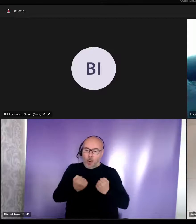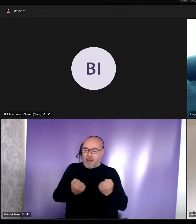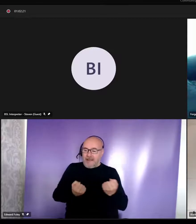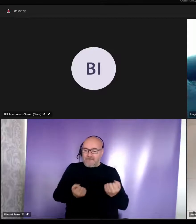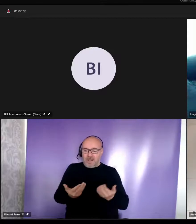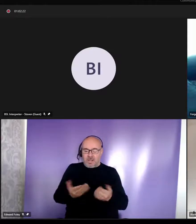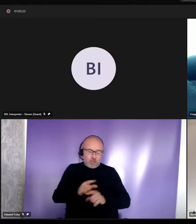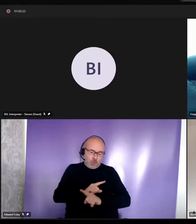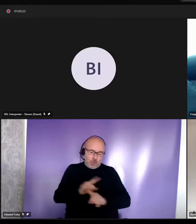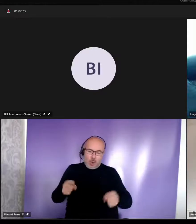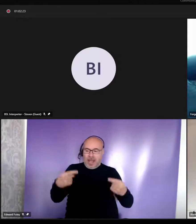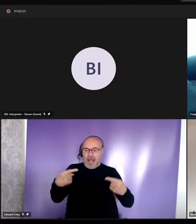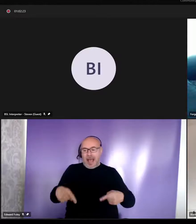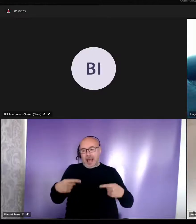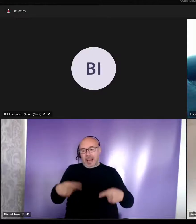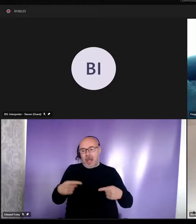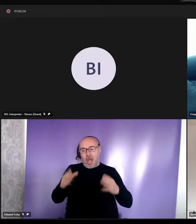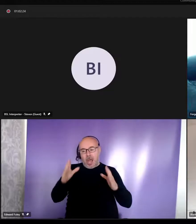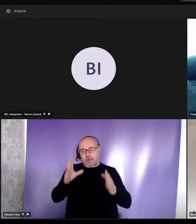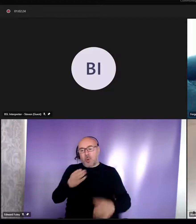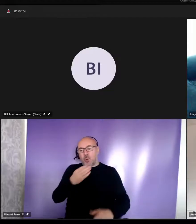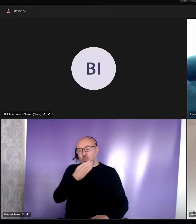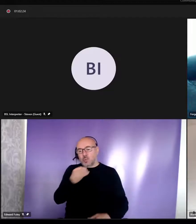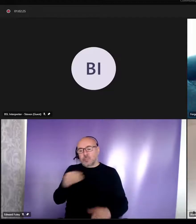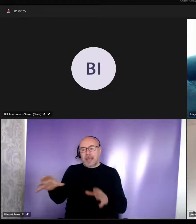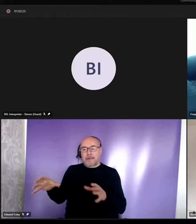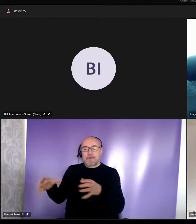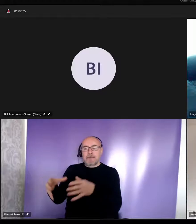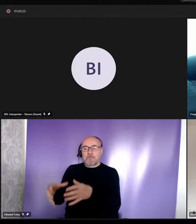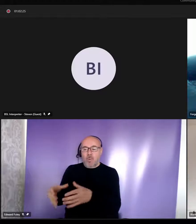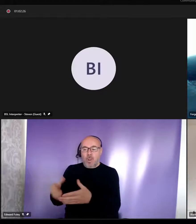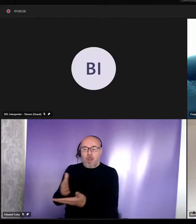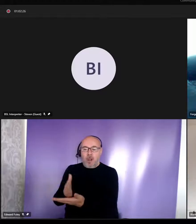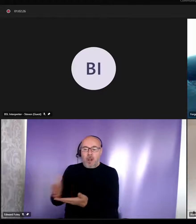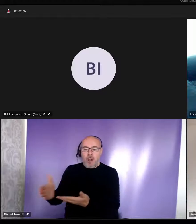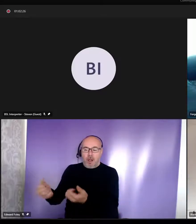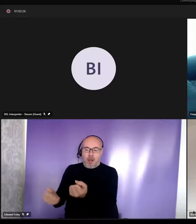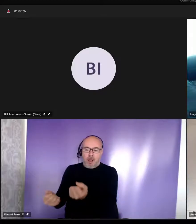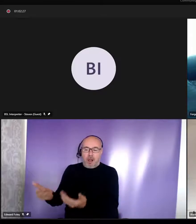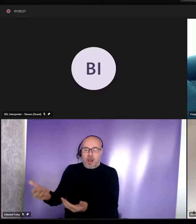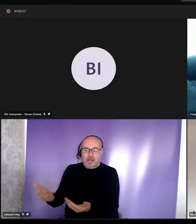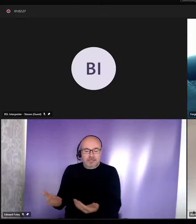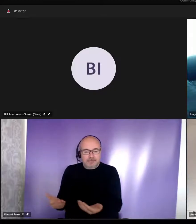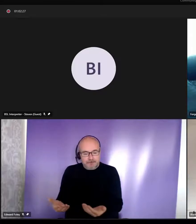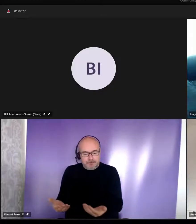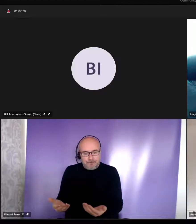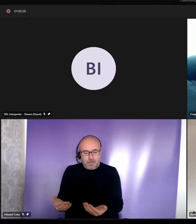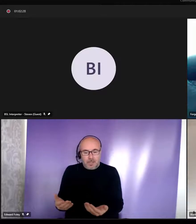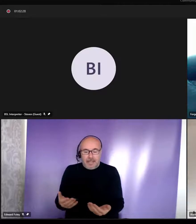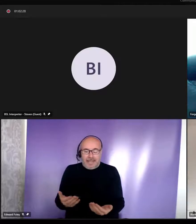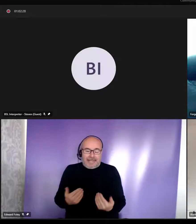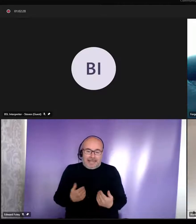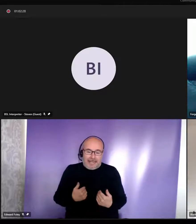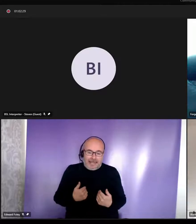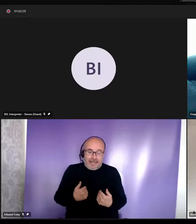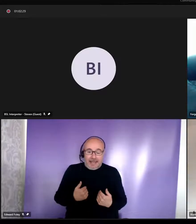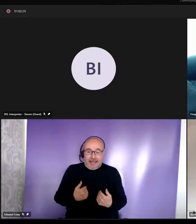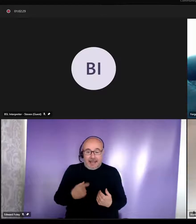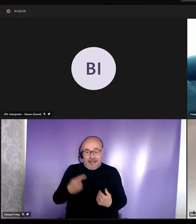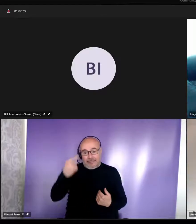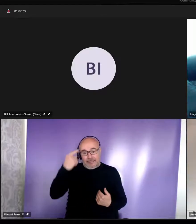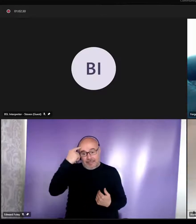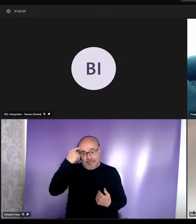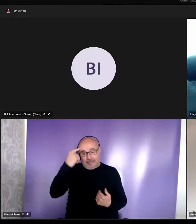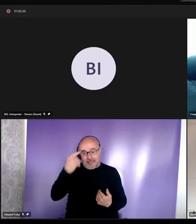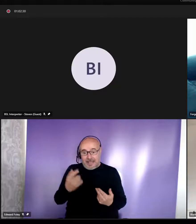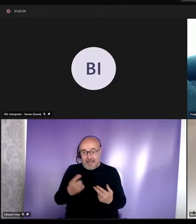you've been knocking on an open door there, asking staff. I can't say for certain, I haven't got a crystal ball, but I reckon it would be welcomed.